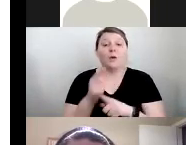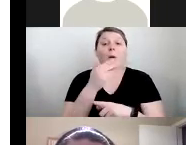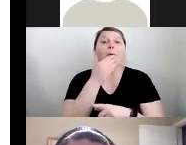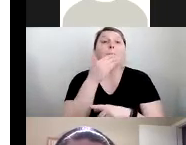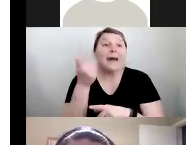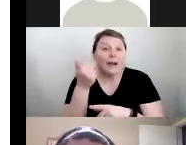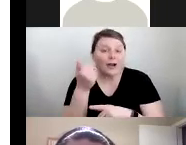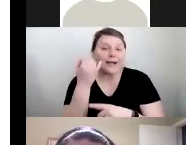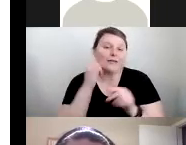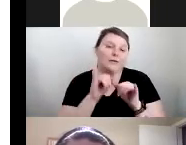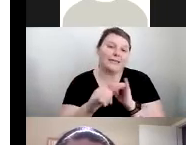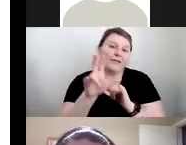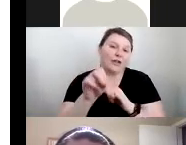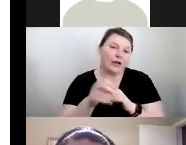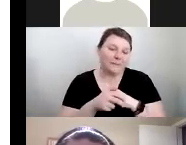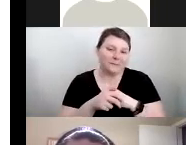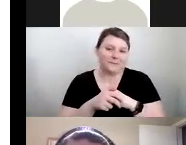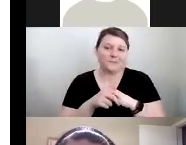30. Very good.